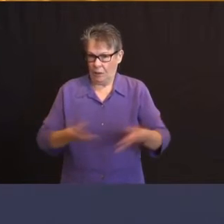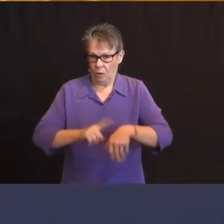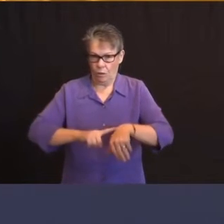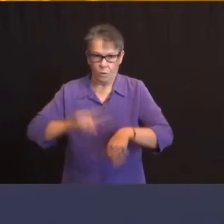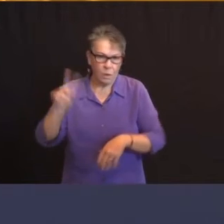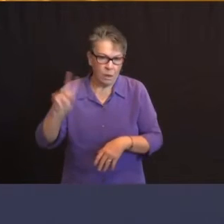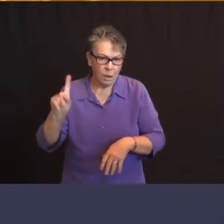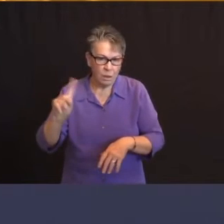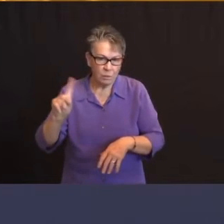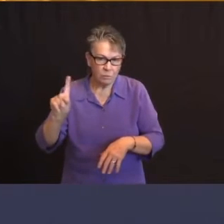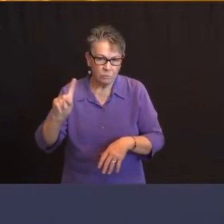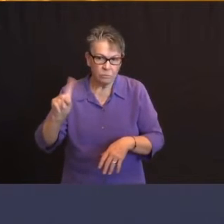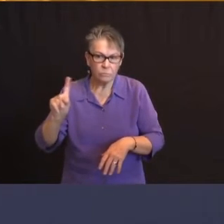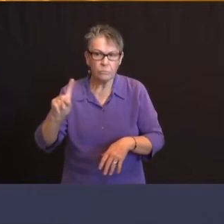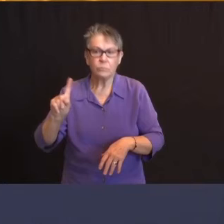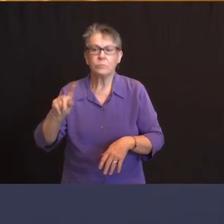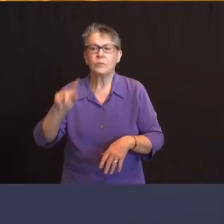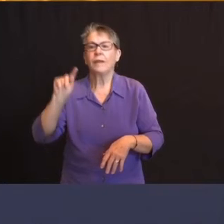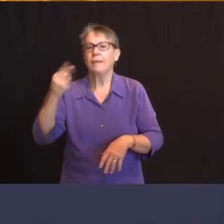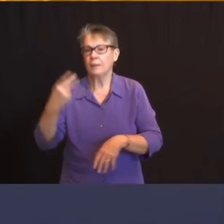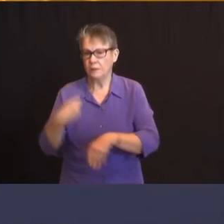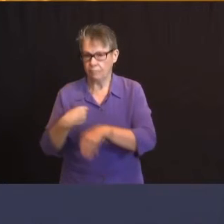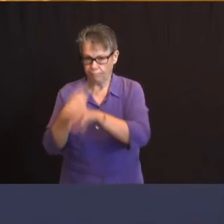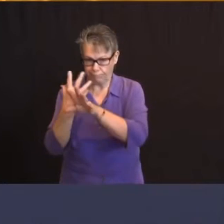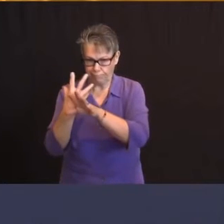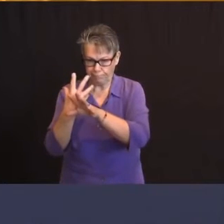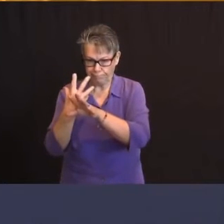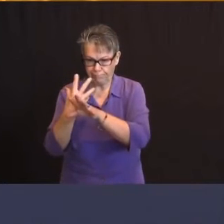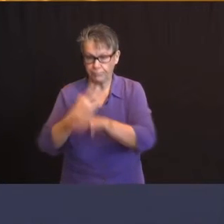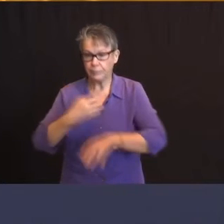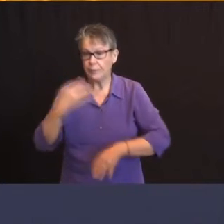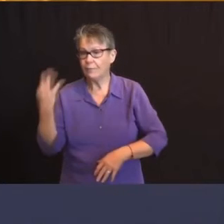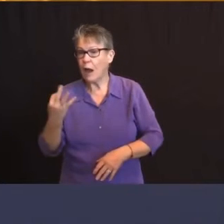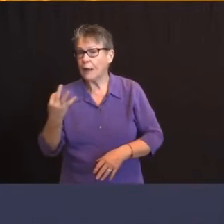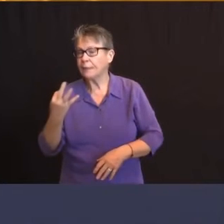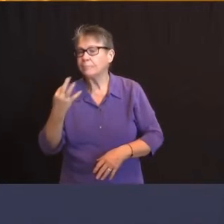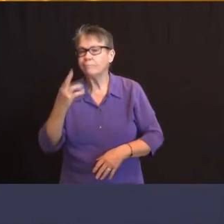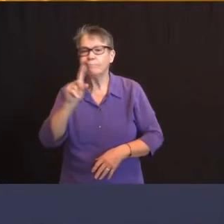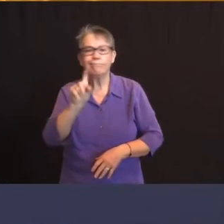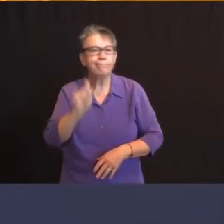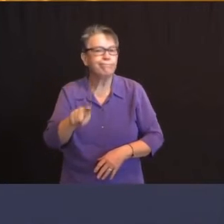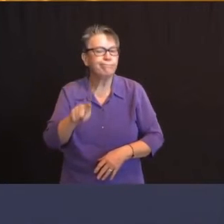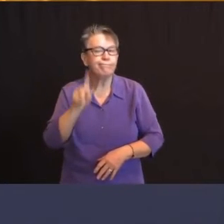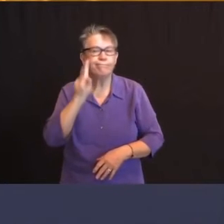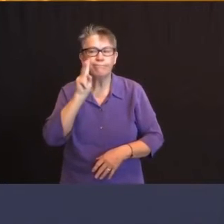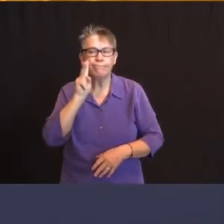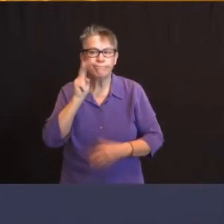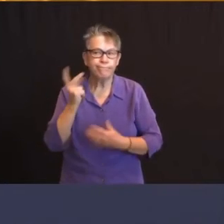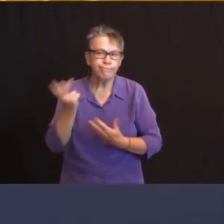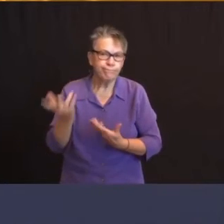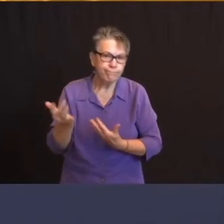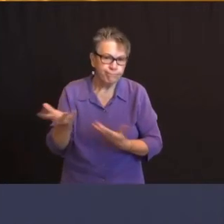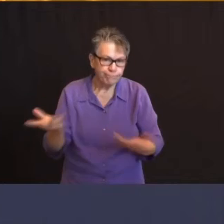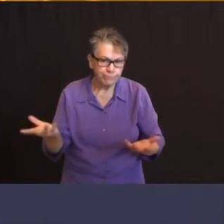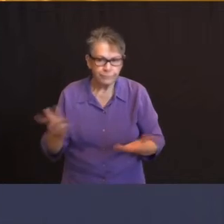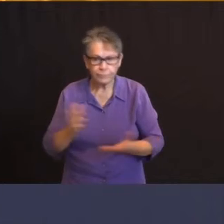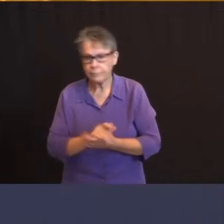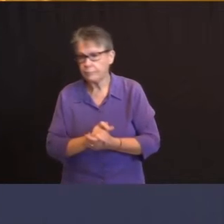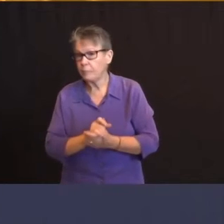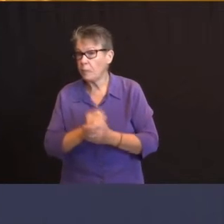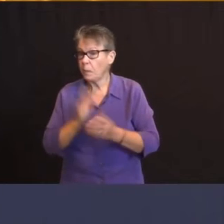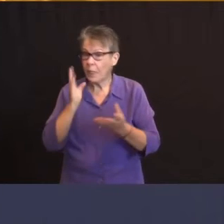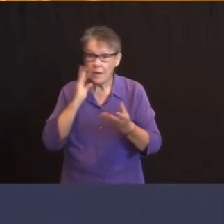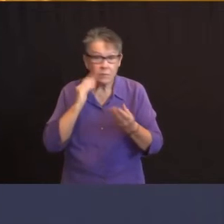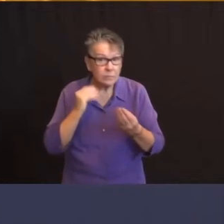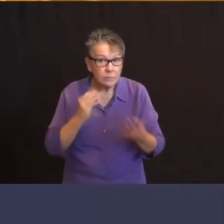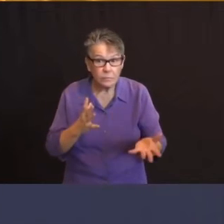bear with us as to what we end up doing on Friday. Again, folks, help is on the way. It is real.